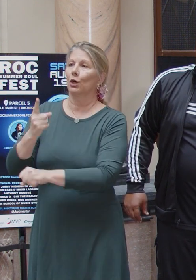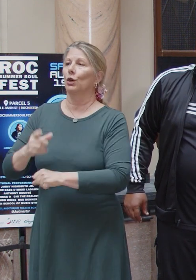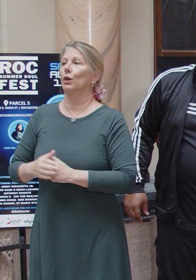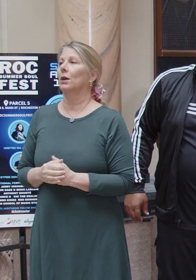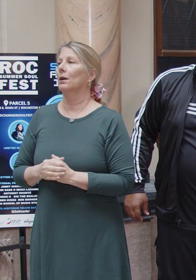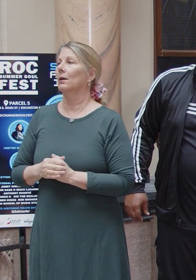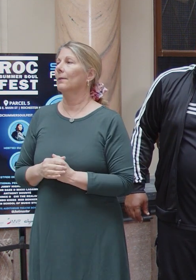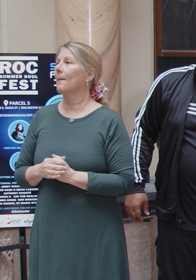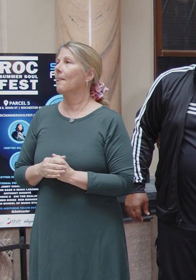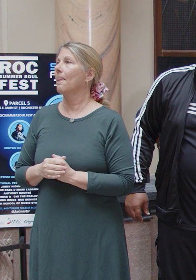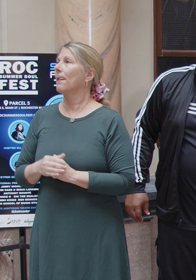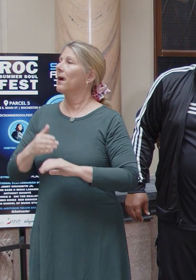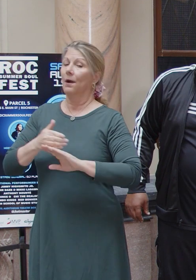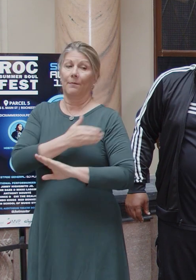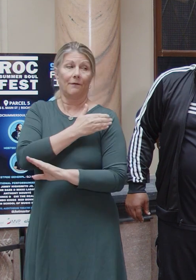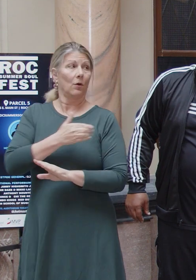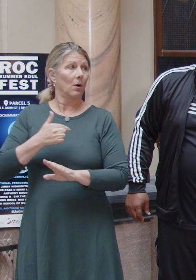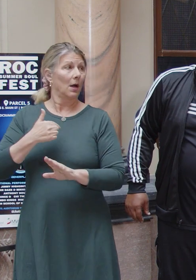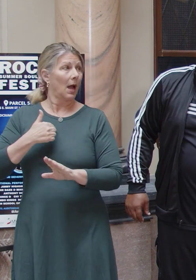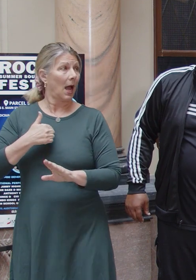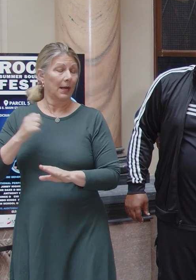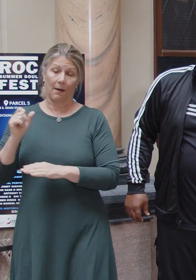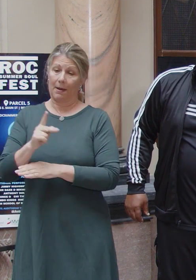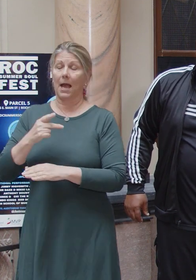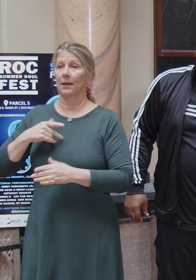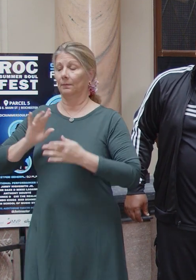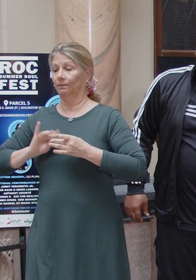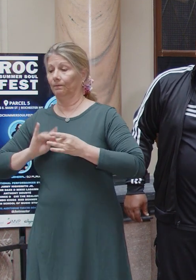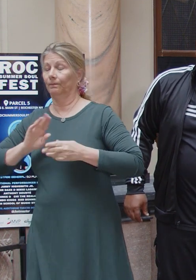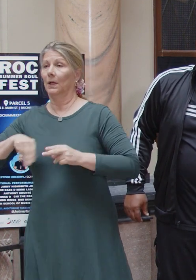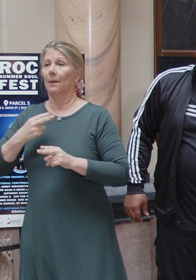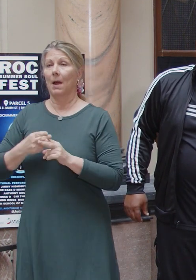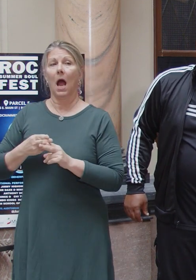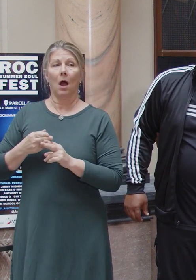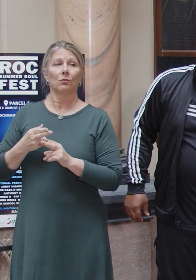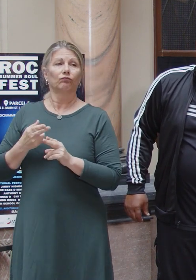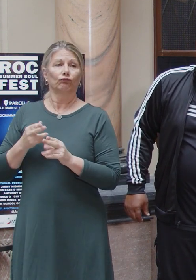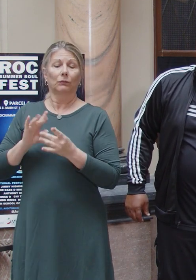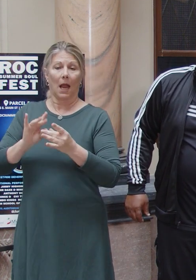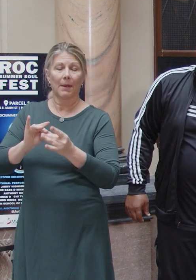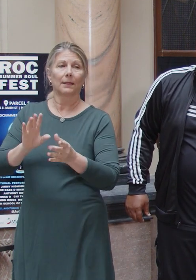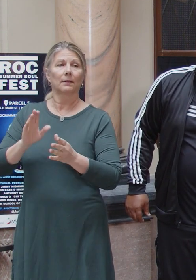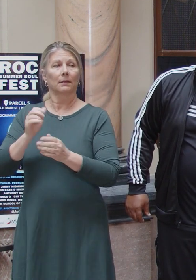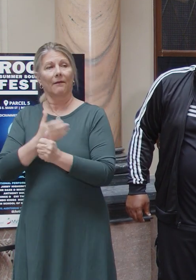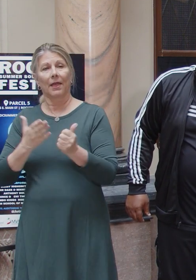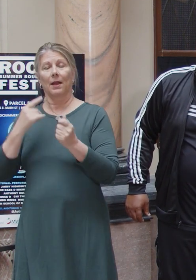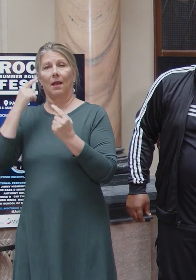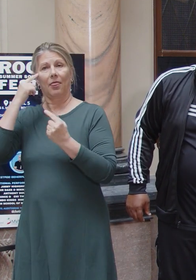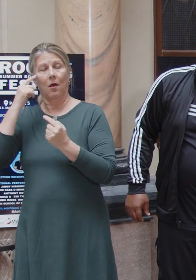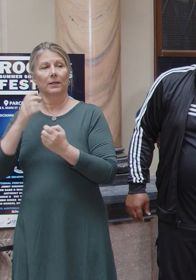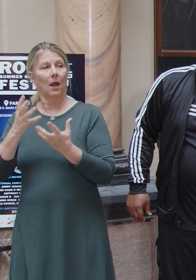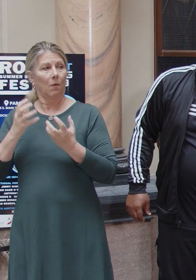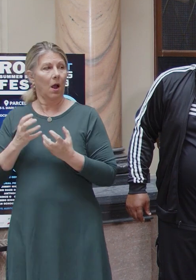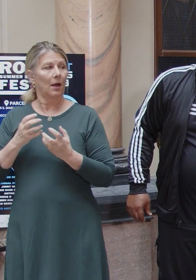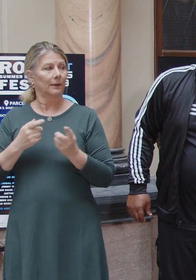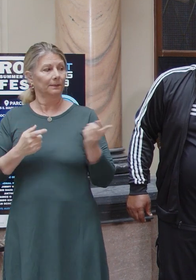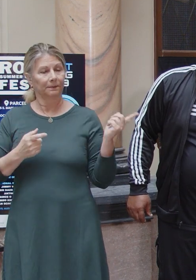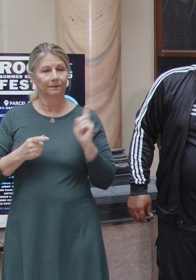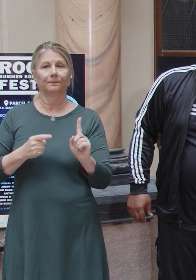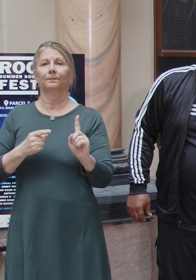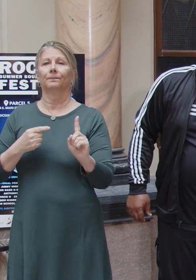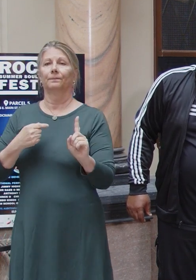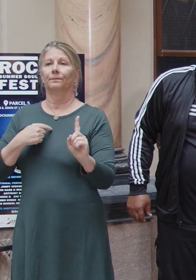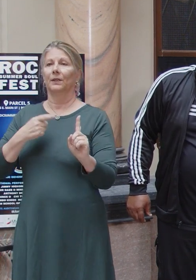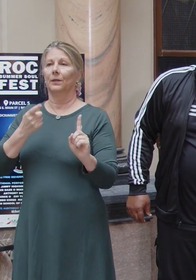before I come back up and give some more thoughts and comments, I want Varick to get up here and give us